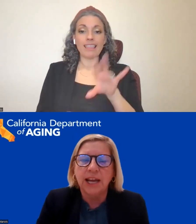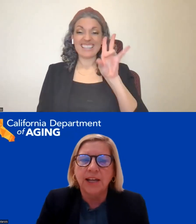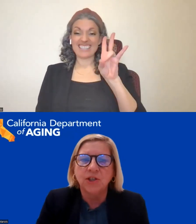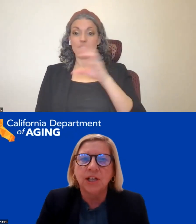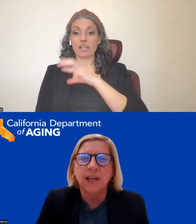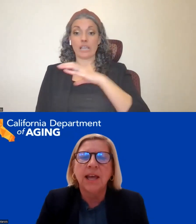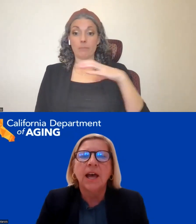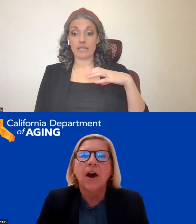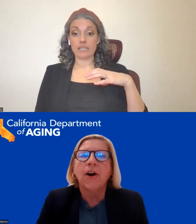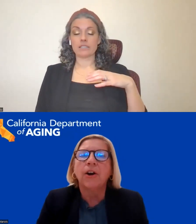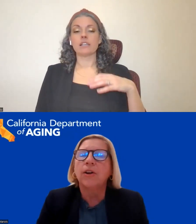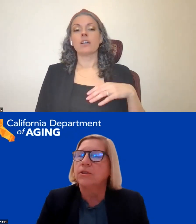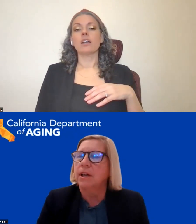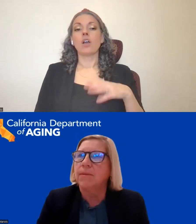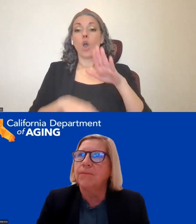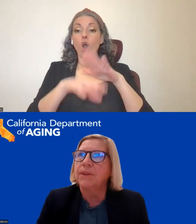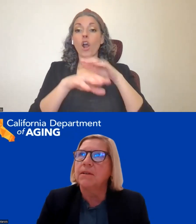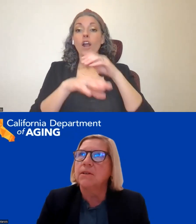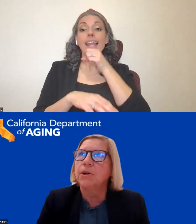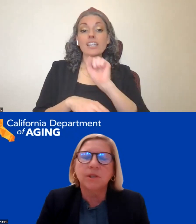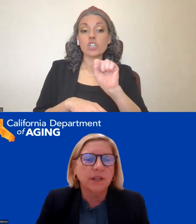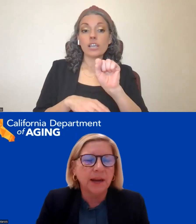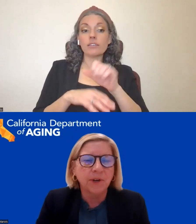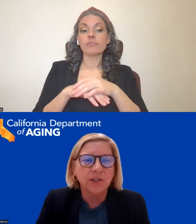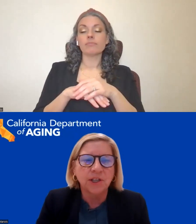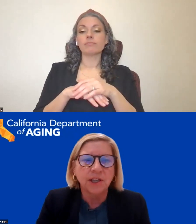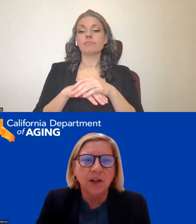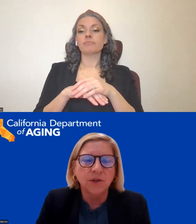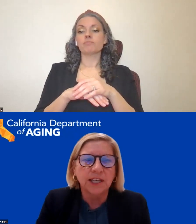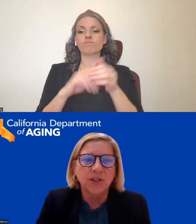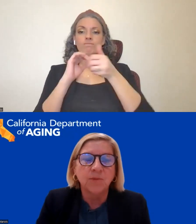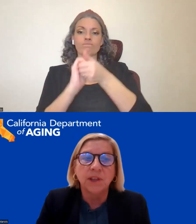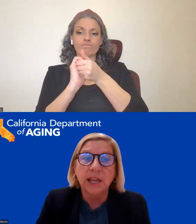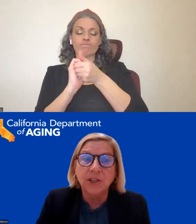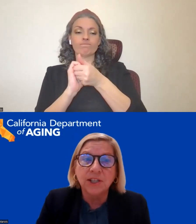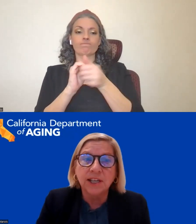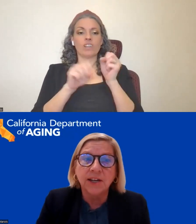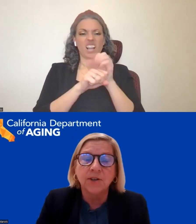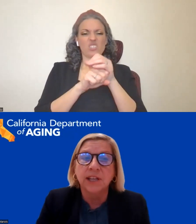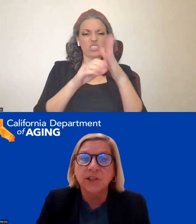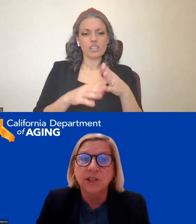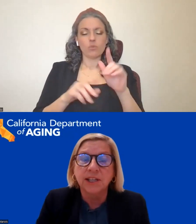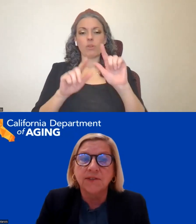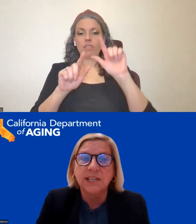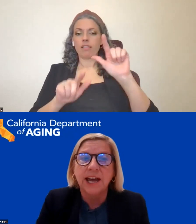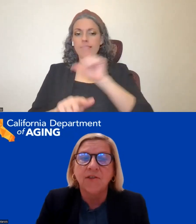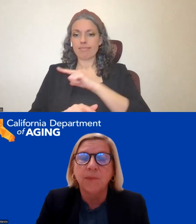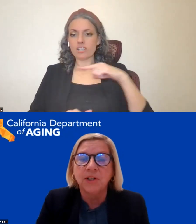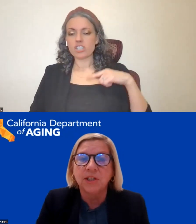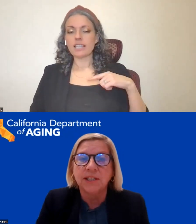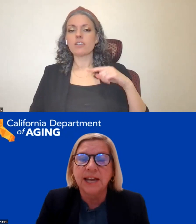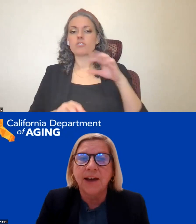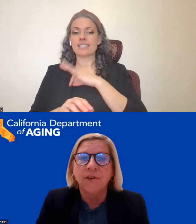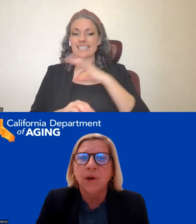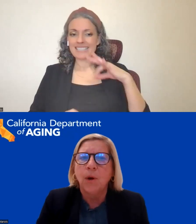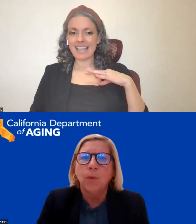Commission on Aging, our close collaboration and consultation with legislators, legislative staff,